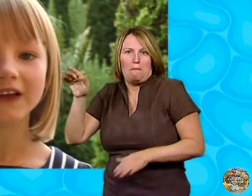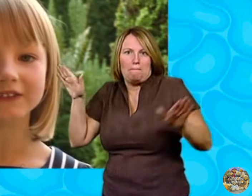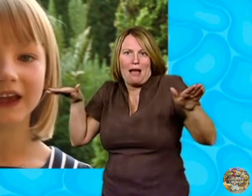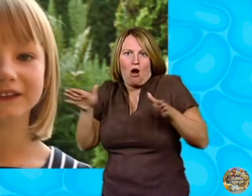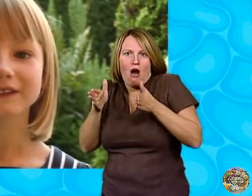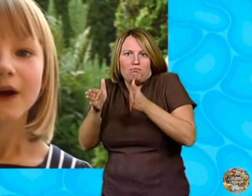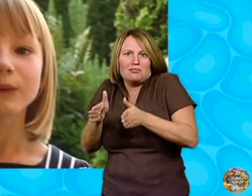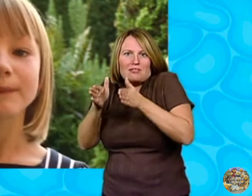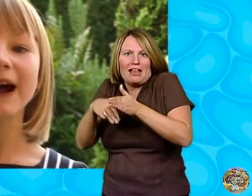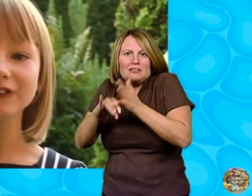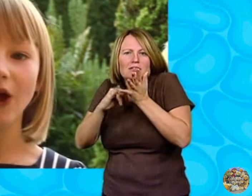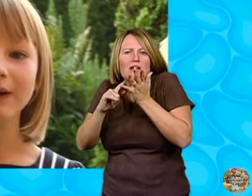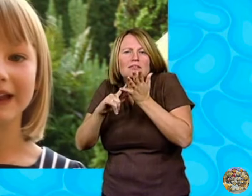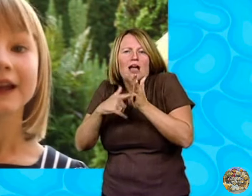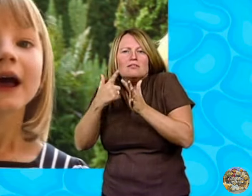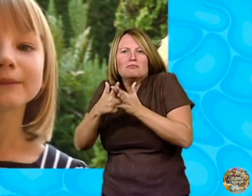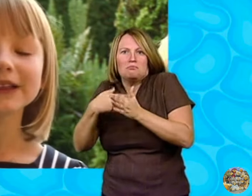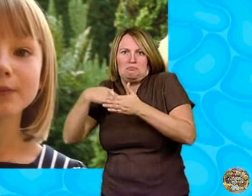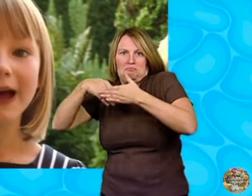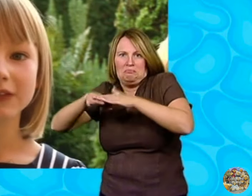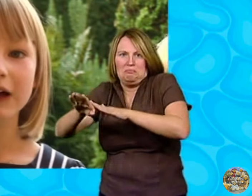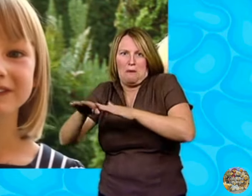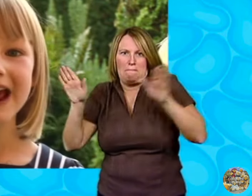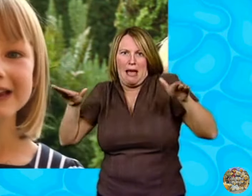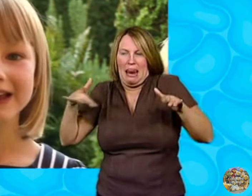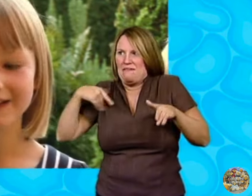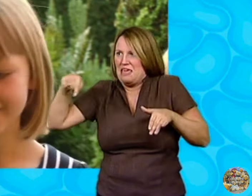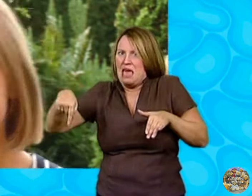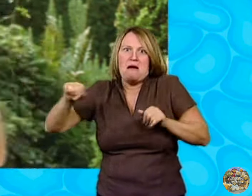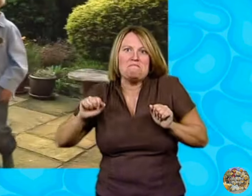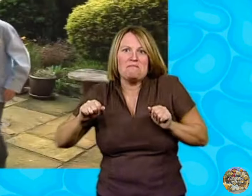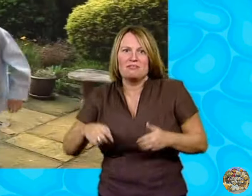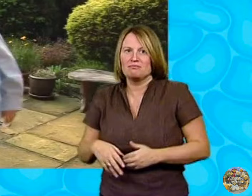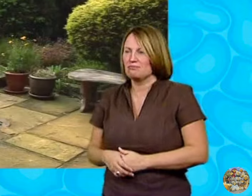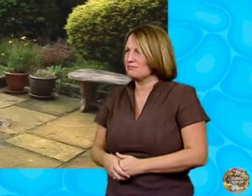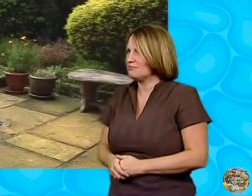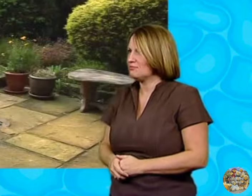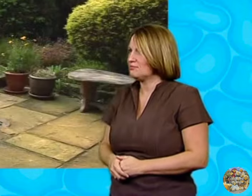hospital in Sussex. We're about to go in and meet the bats that are staying here.